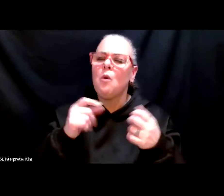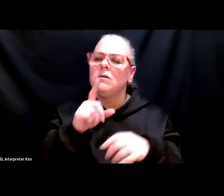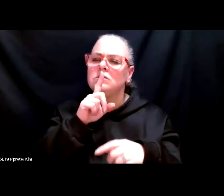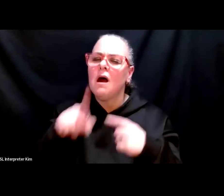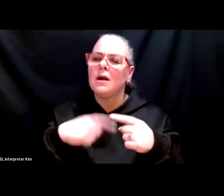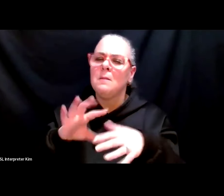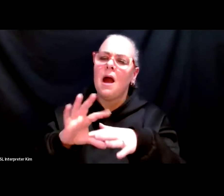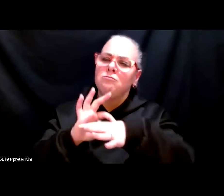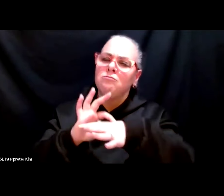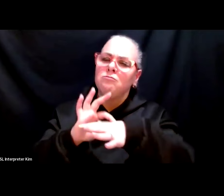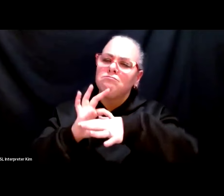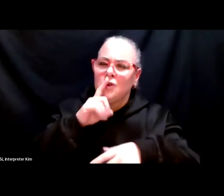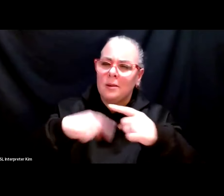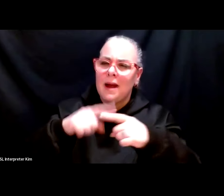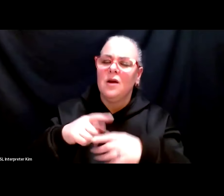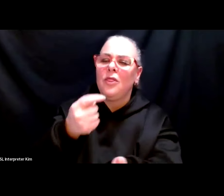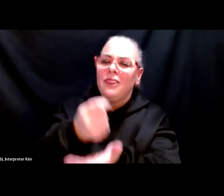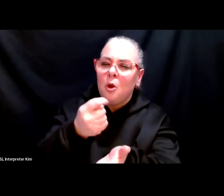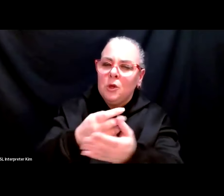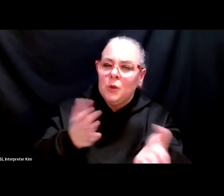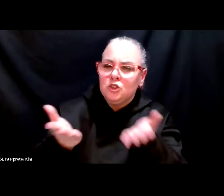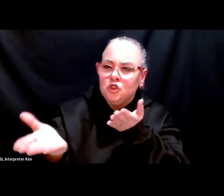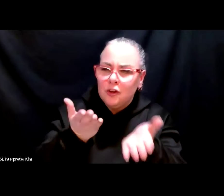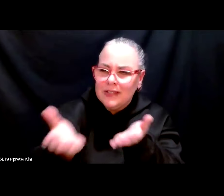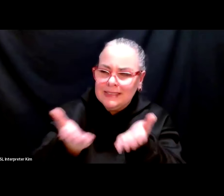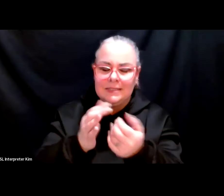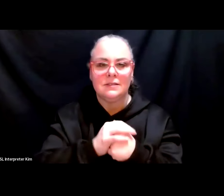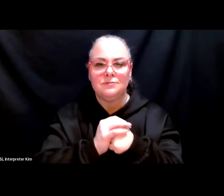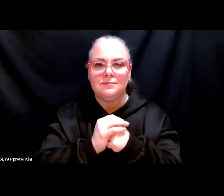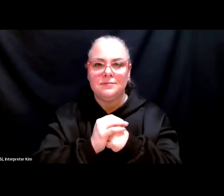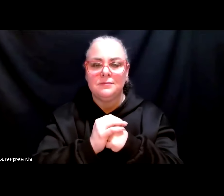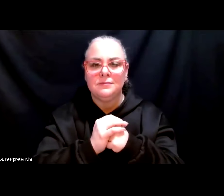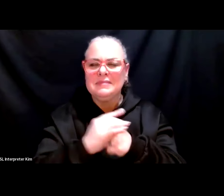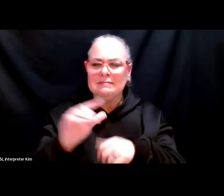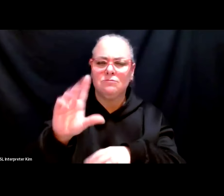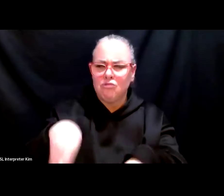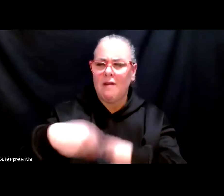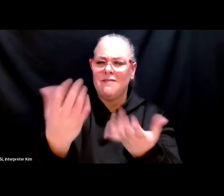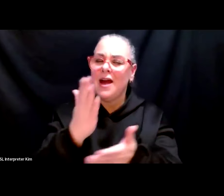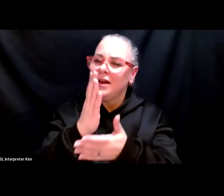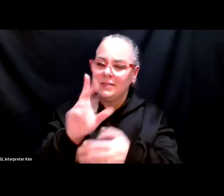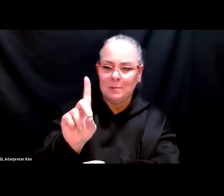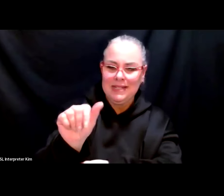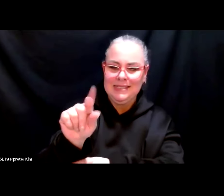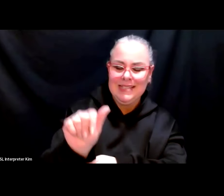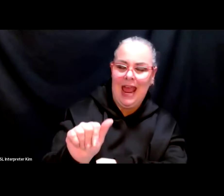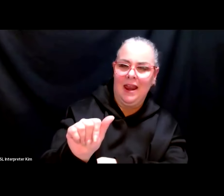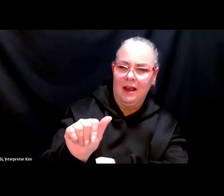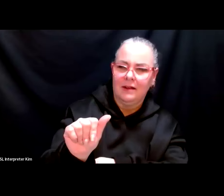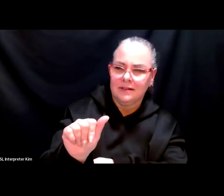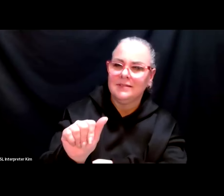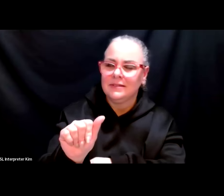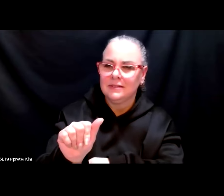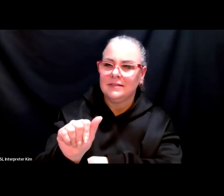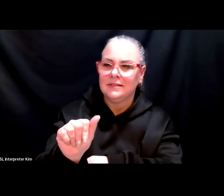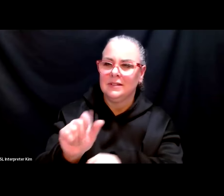our discussion about therapeutic services and give you a little bit of data around what's happening